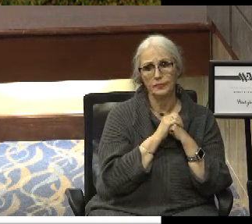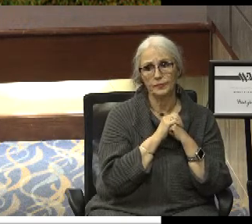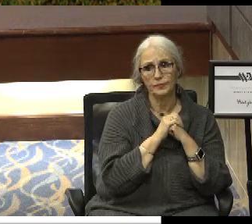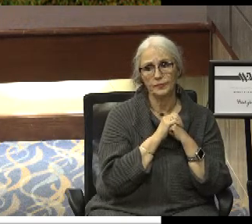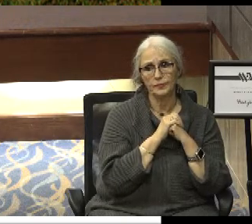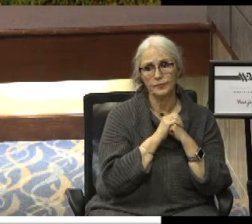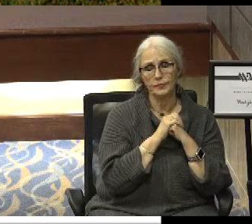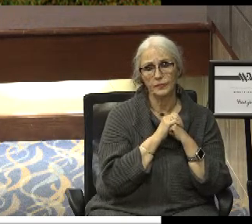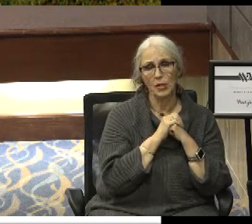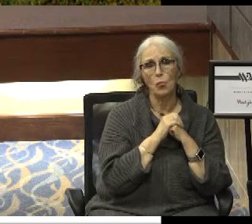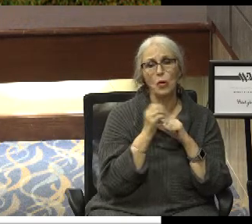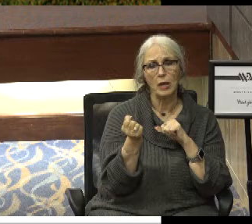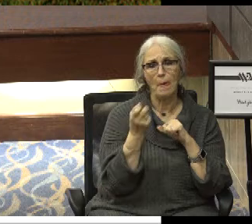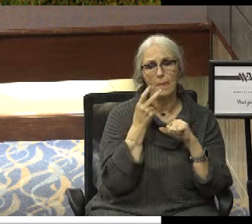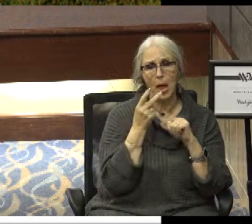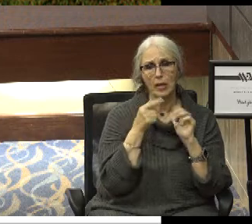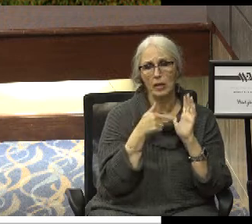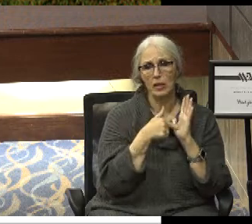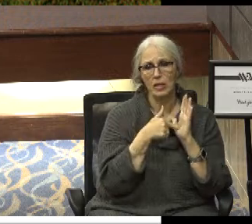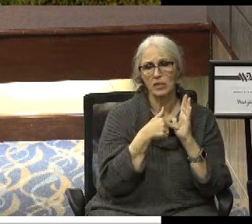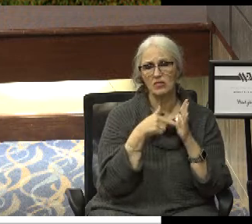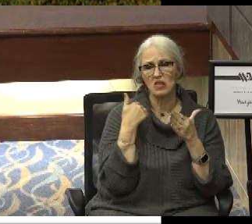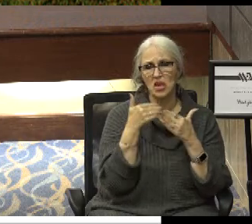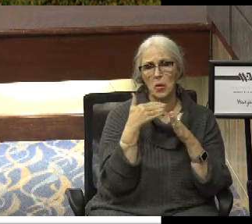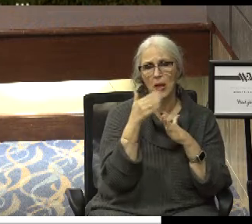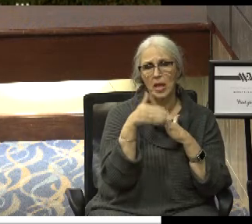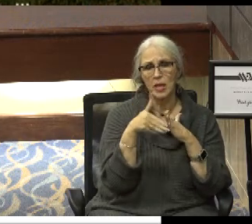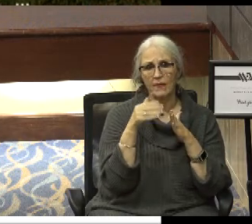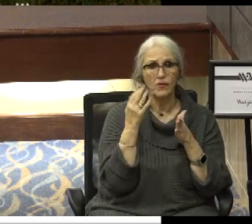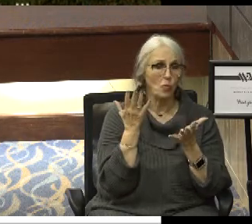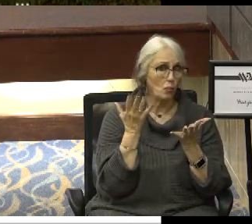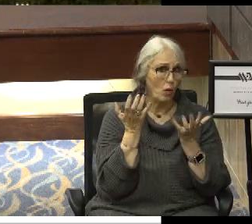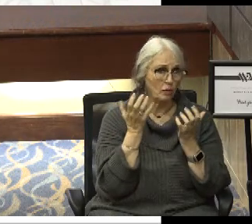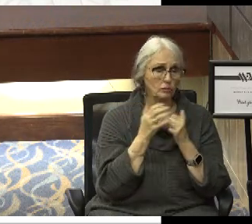We can come back to this if, at the end if you want as well. Okay.